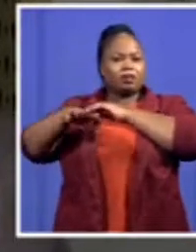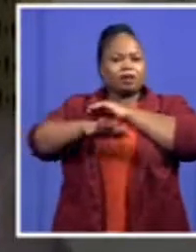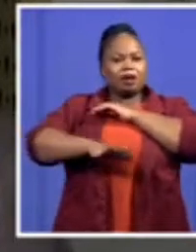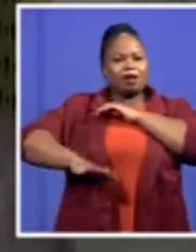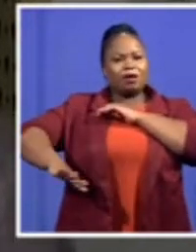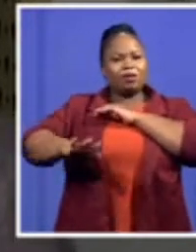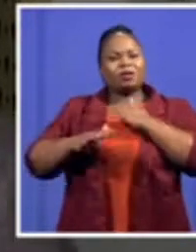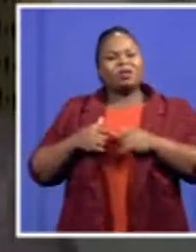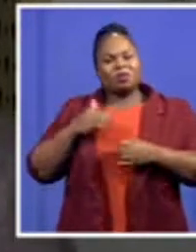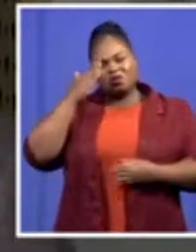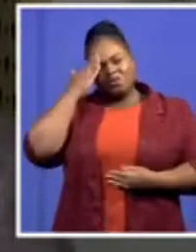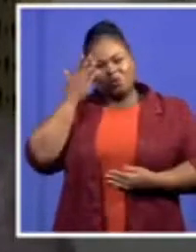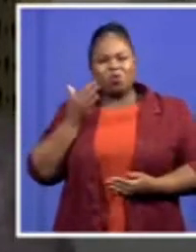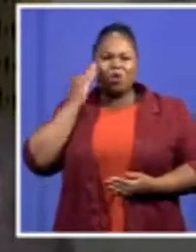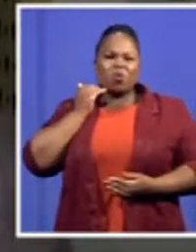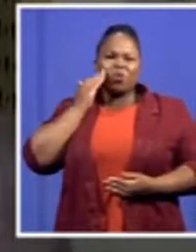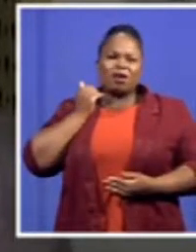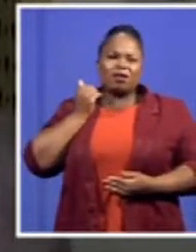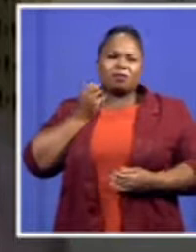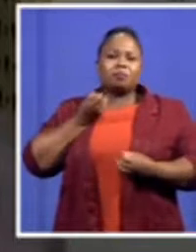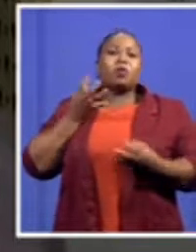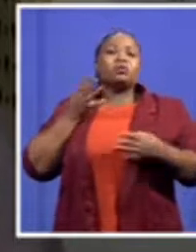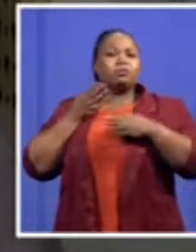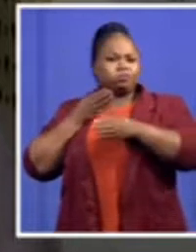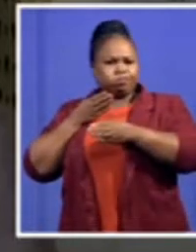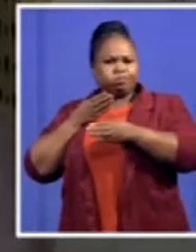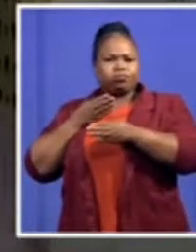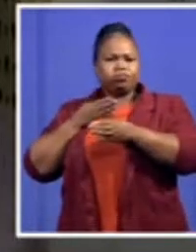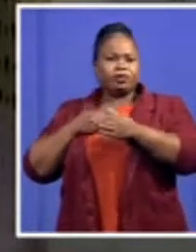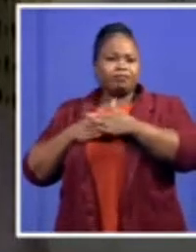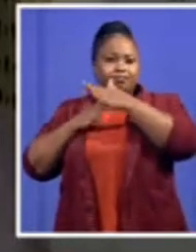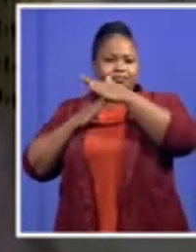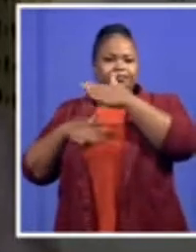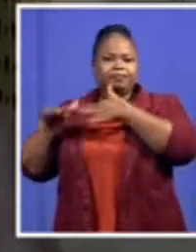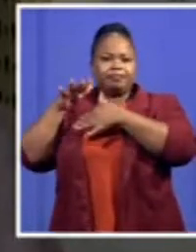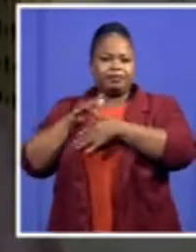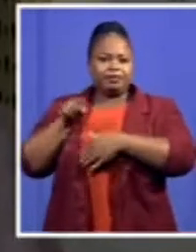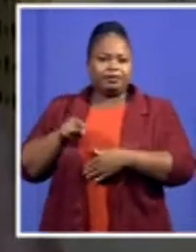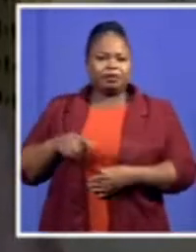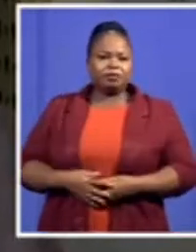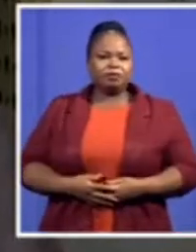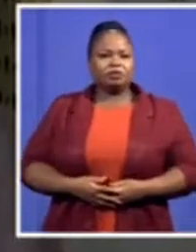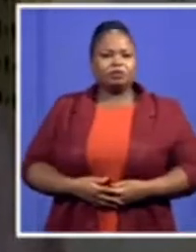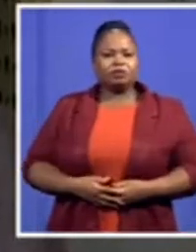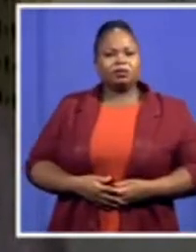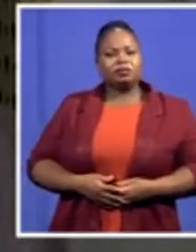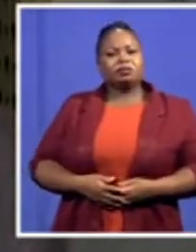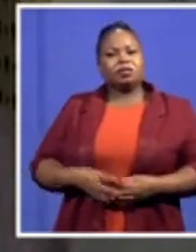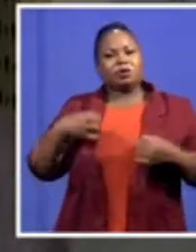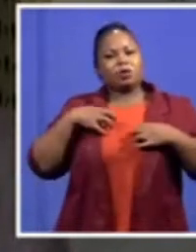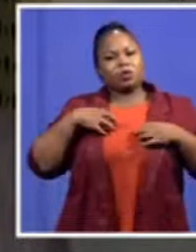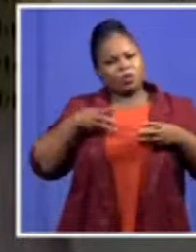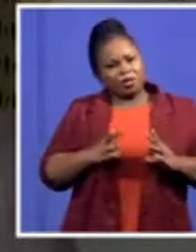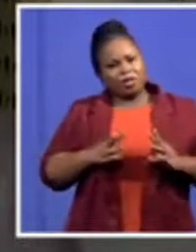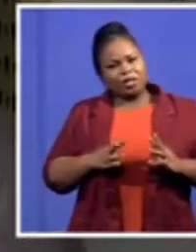white, has been key. This is our own way as a sector in bringing